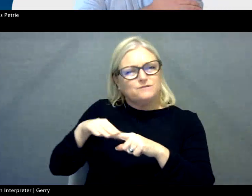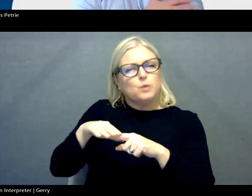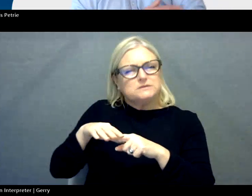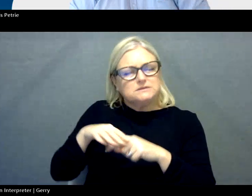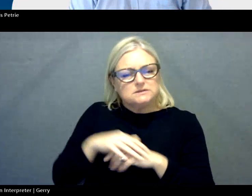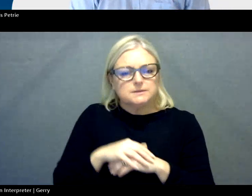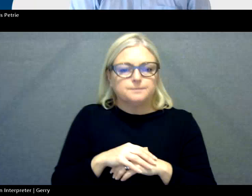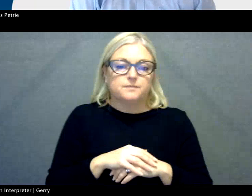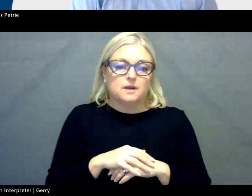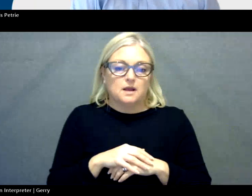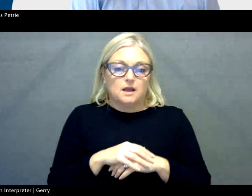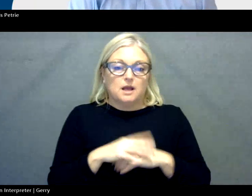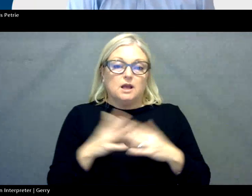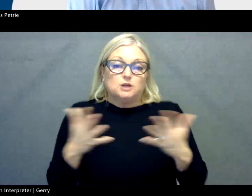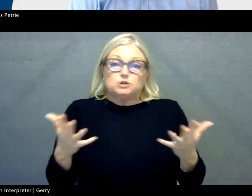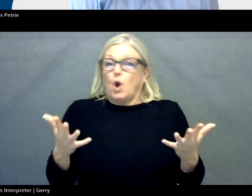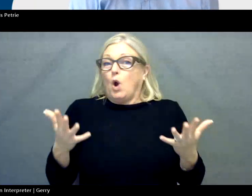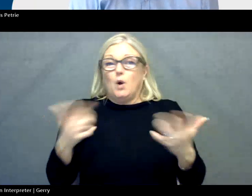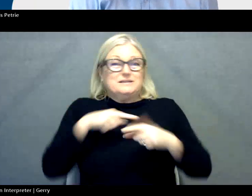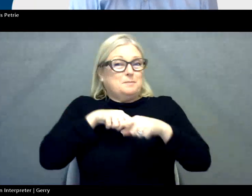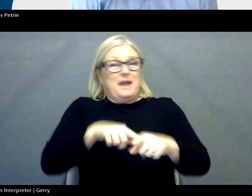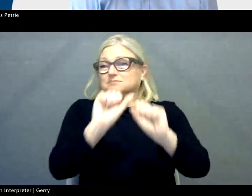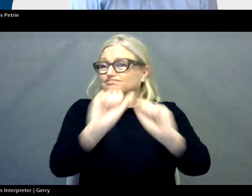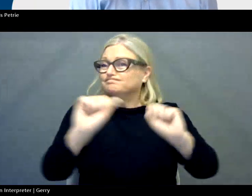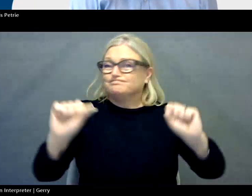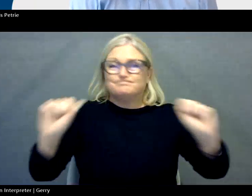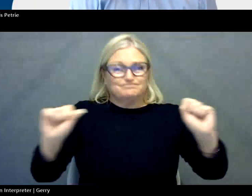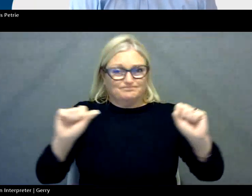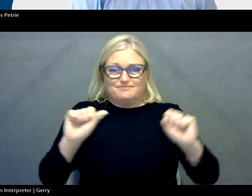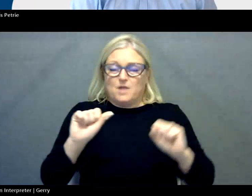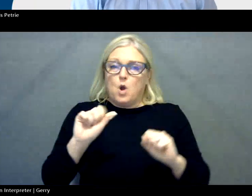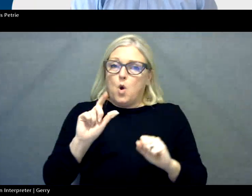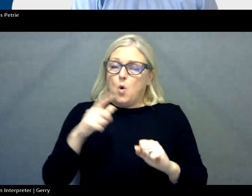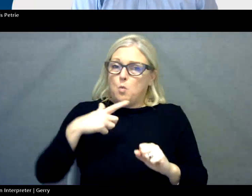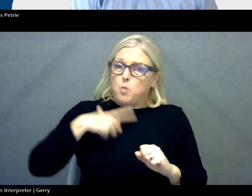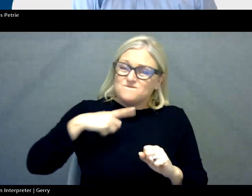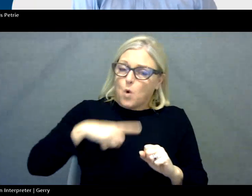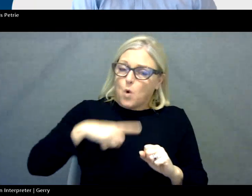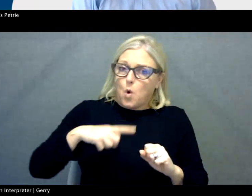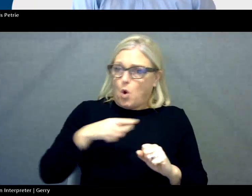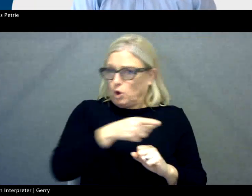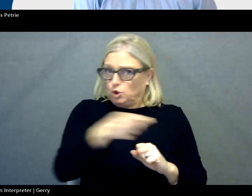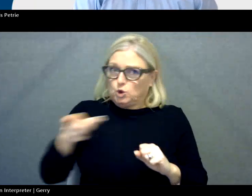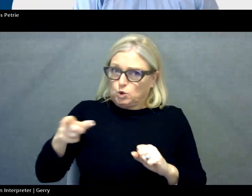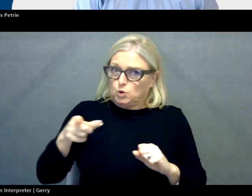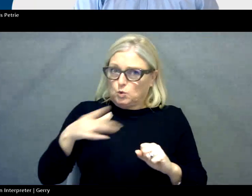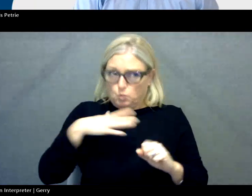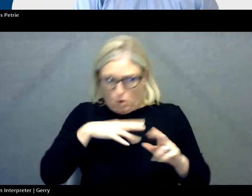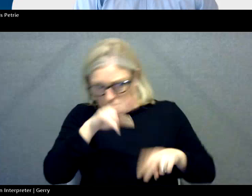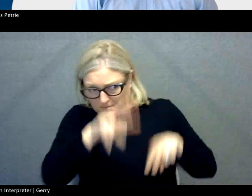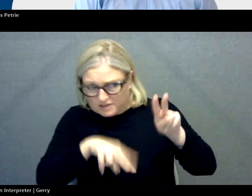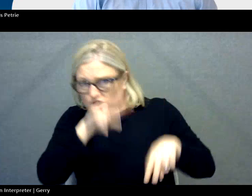enough after in between events, as Gan showed, when something happens and you get a baseline and then